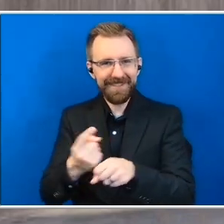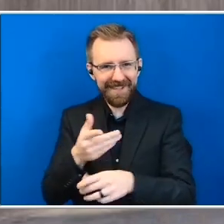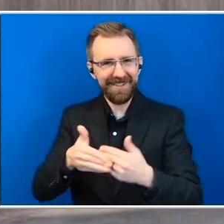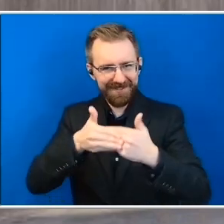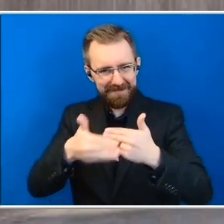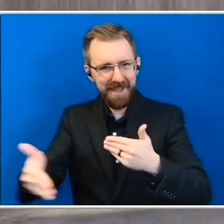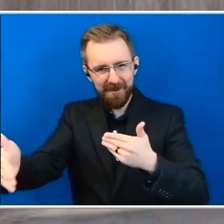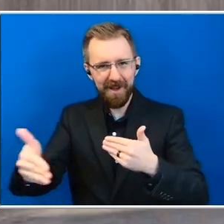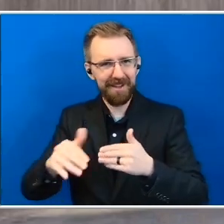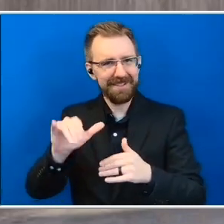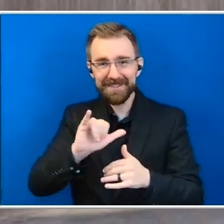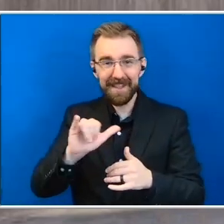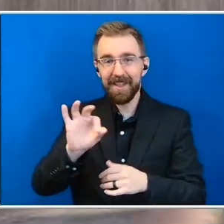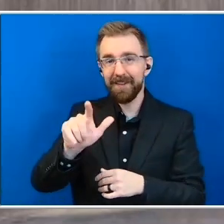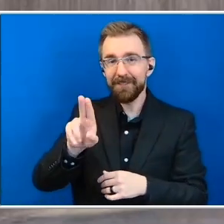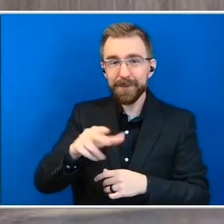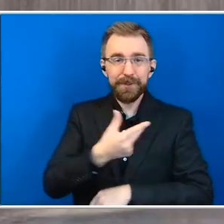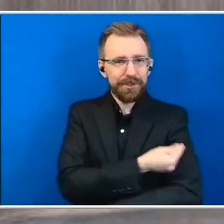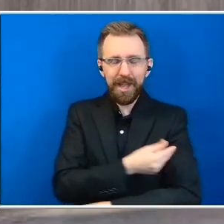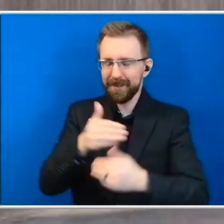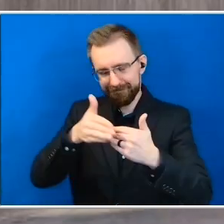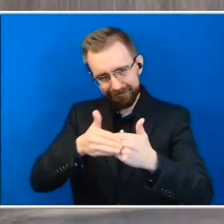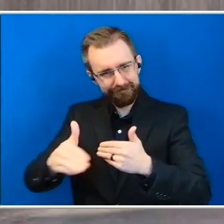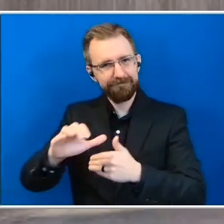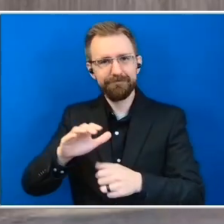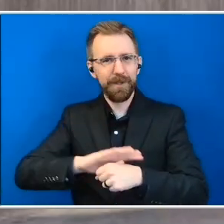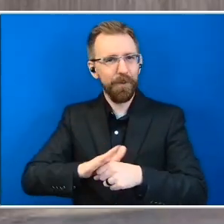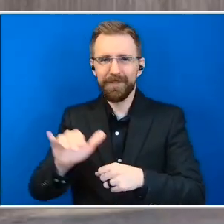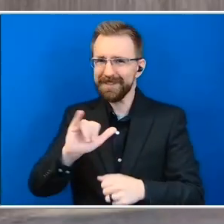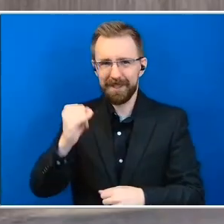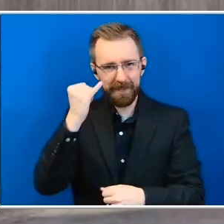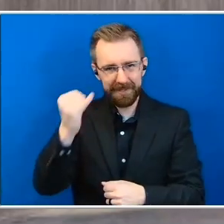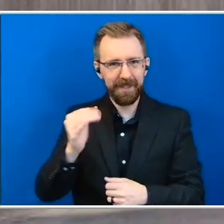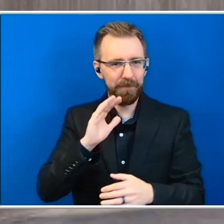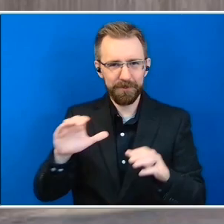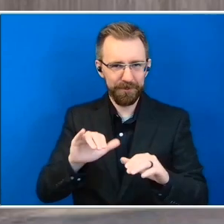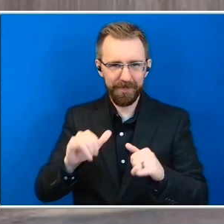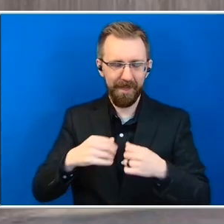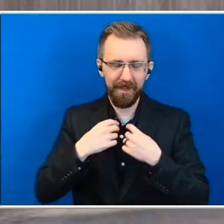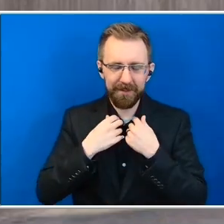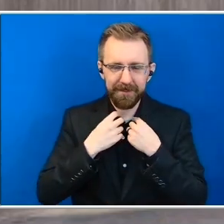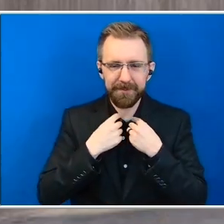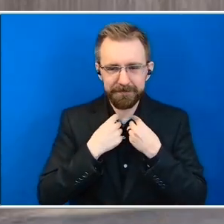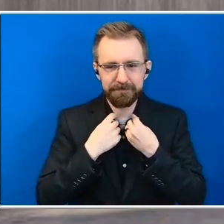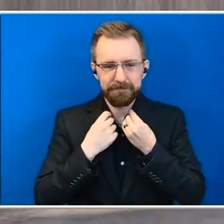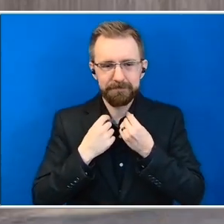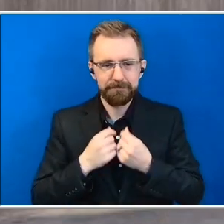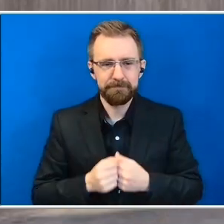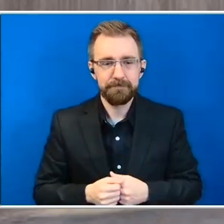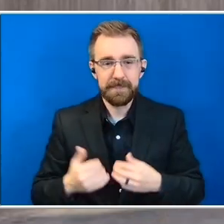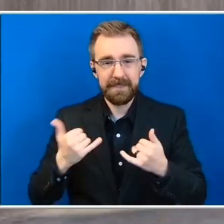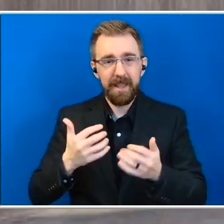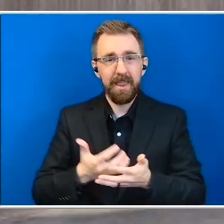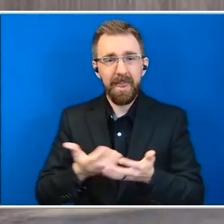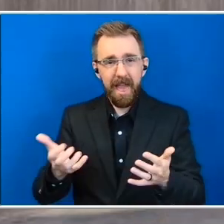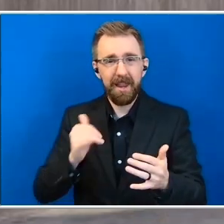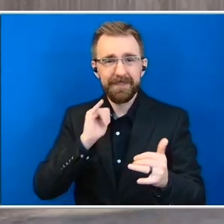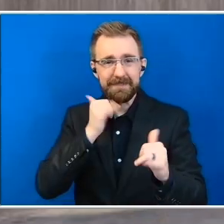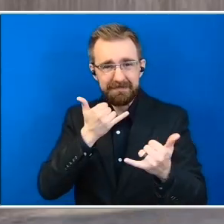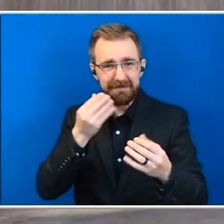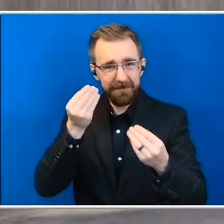just like you do your flu shot. You will do your COVID shot as well. There's still a lot of misinformation,